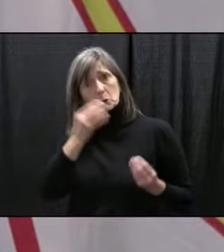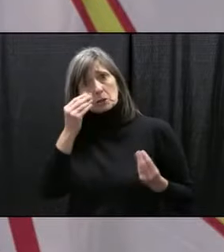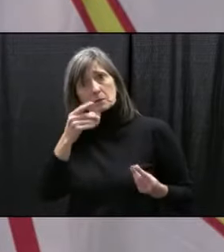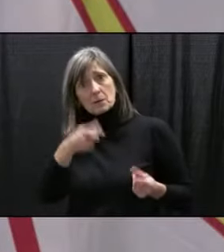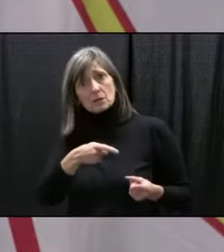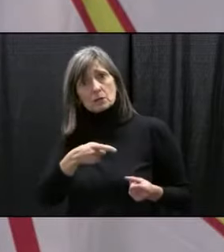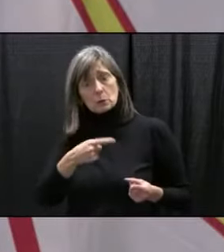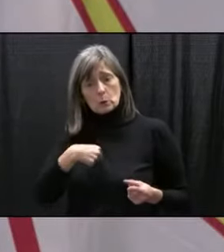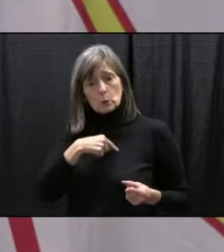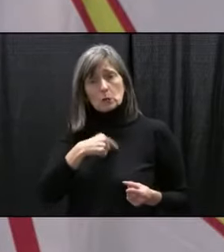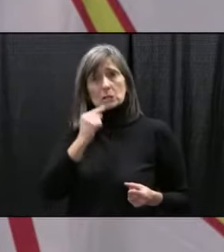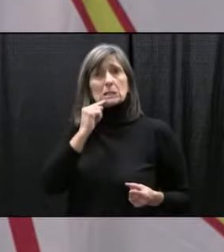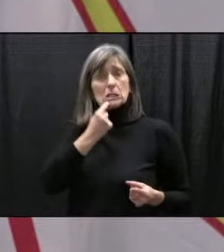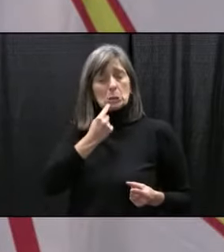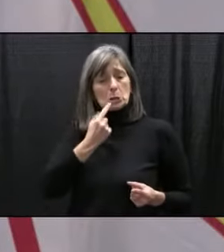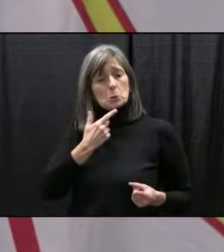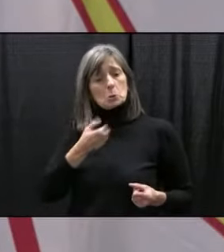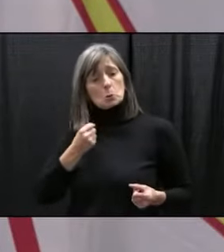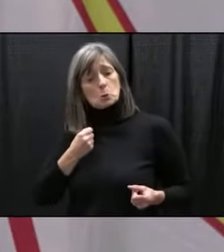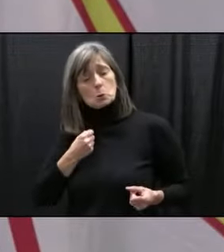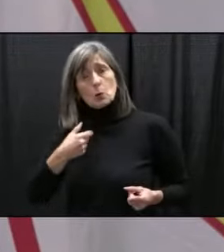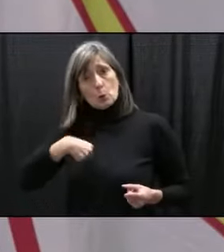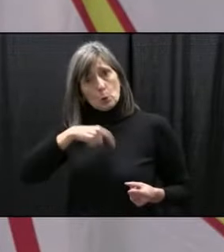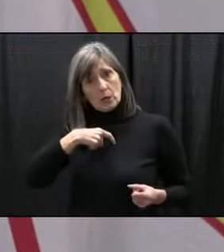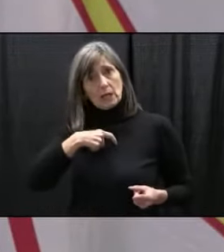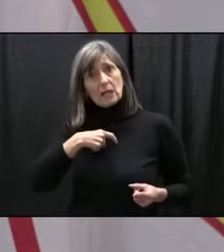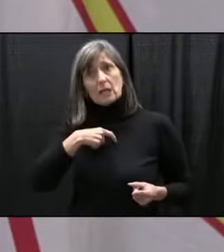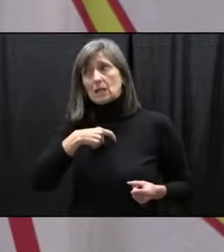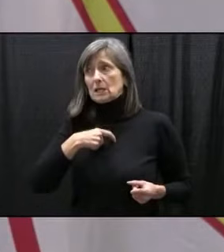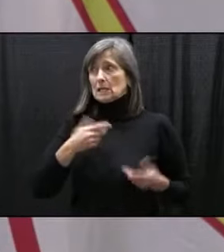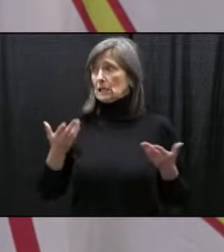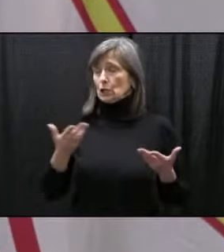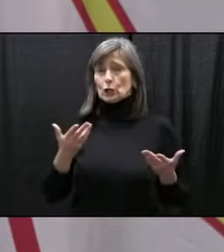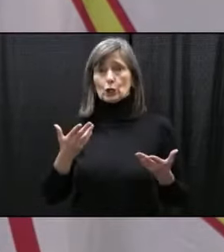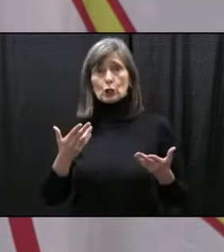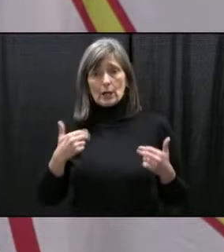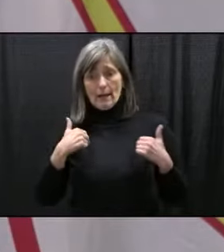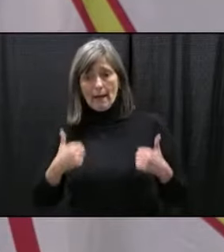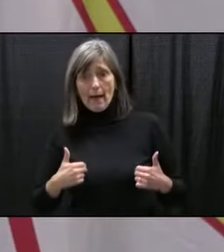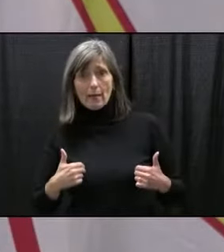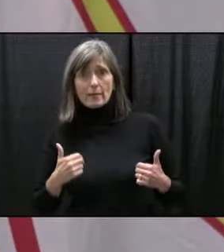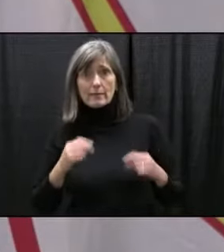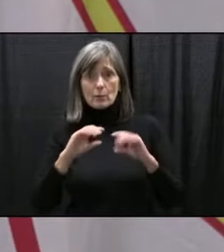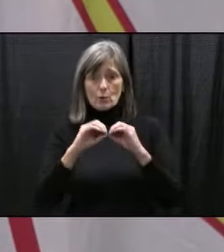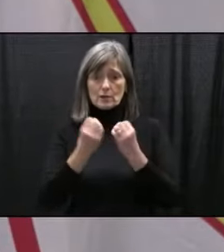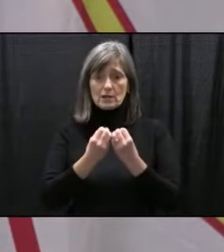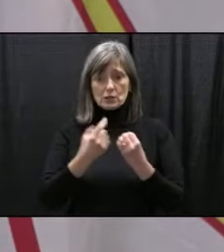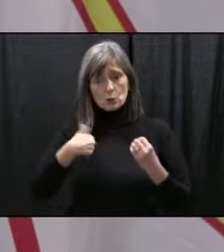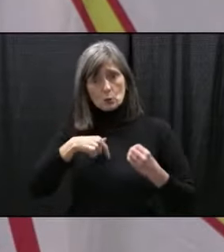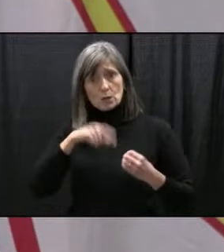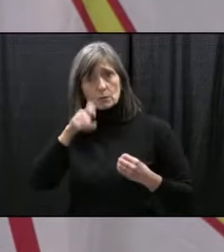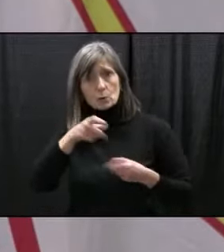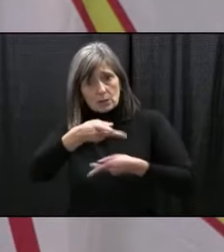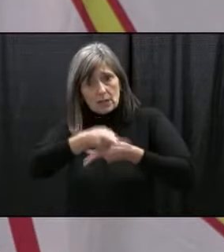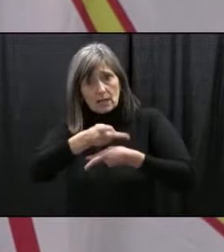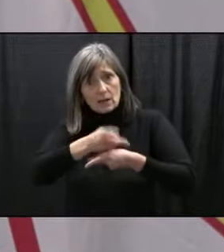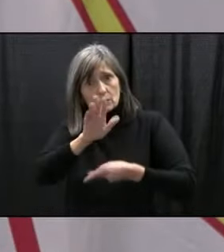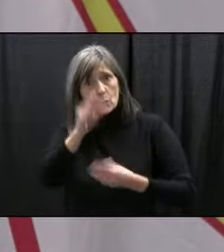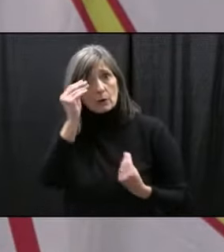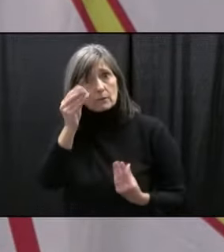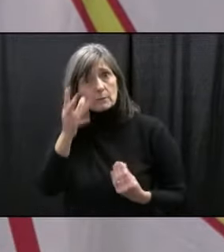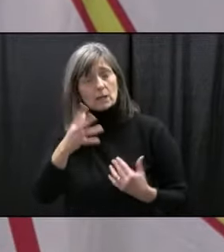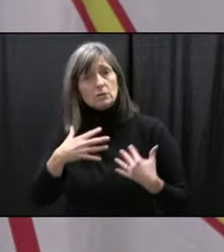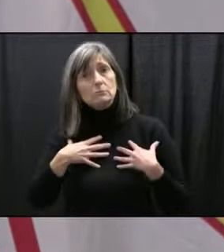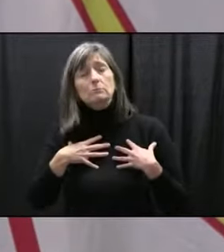know, we're devastated really as the custodians of this information to find ourselves as a health organization and really as